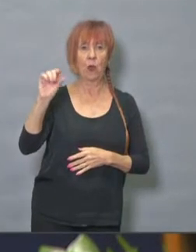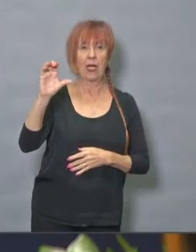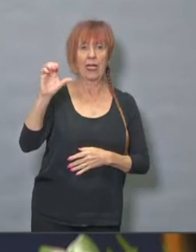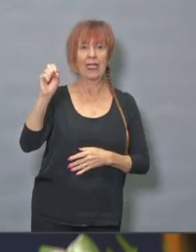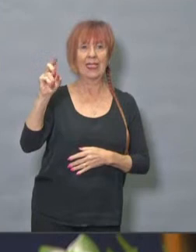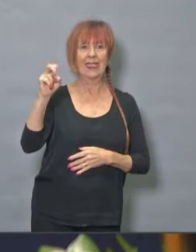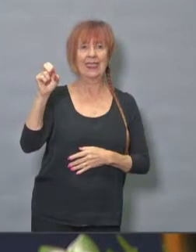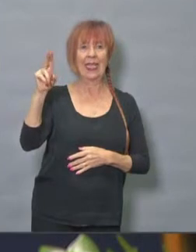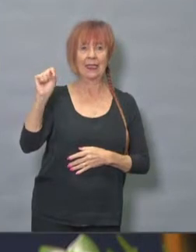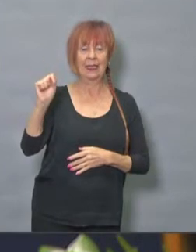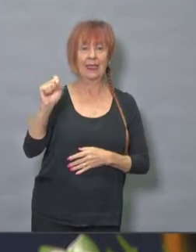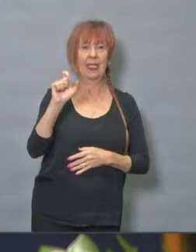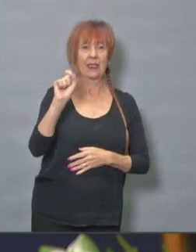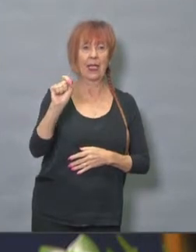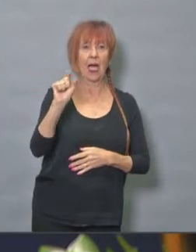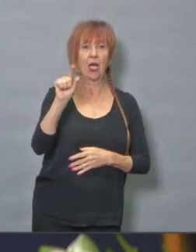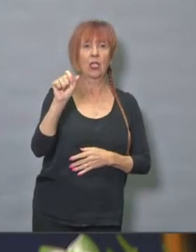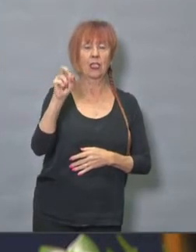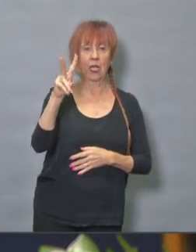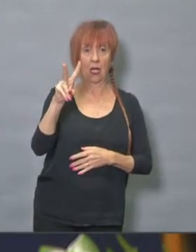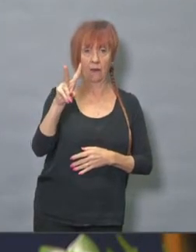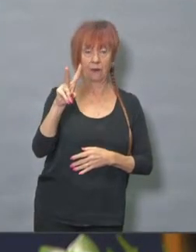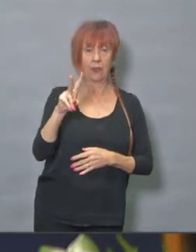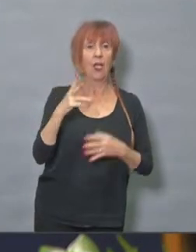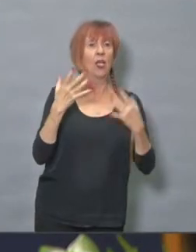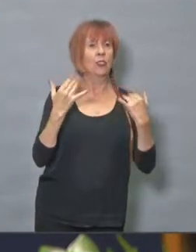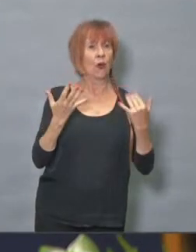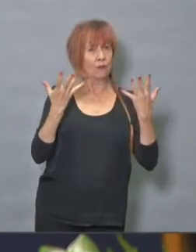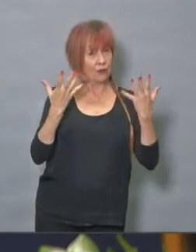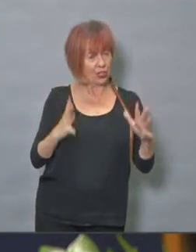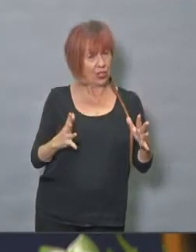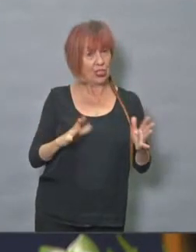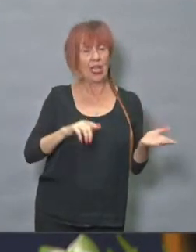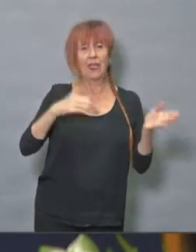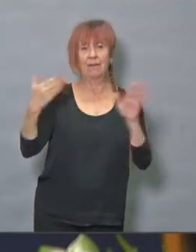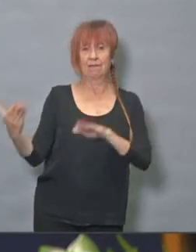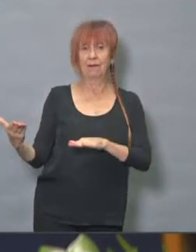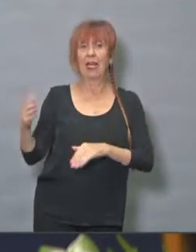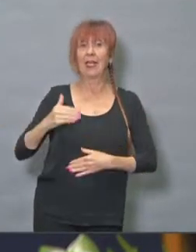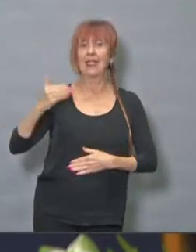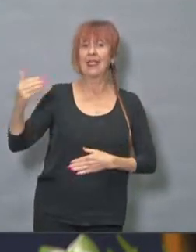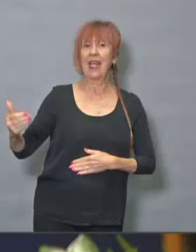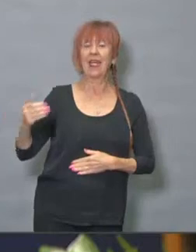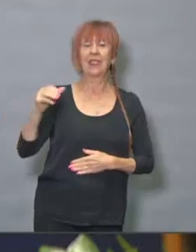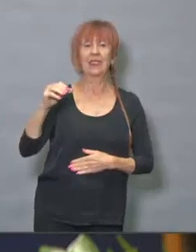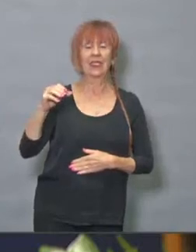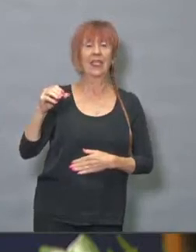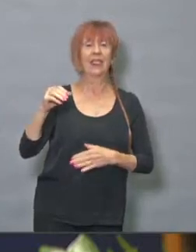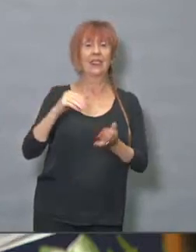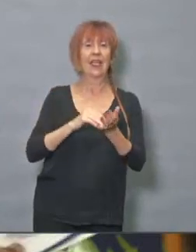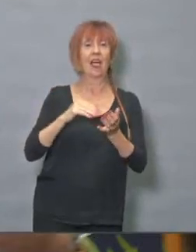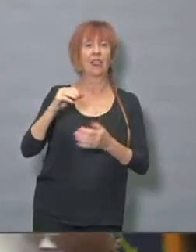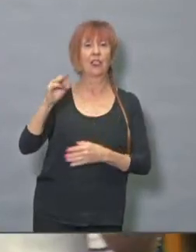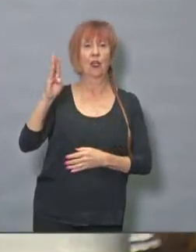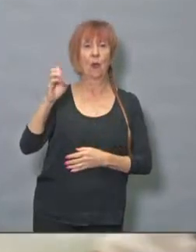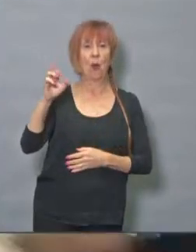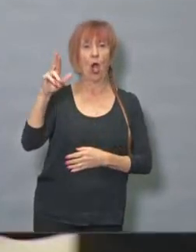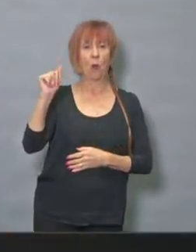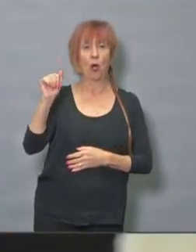my2020census.gov. And with that, I would like to turn it over to Dr. Barbara Ferrer, who will give you our daily numbers. Thank you.